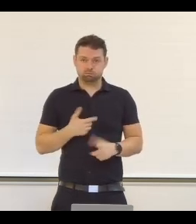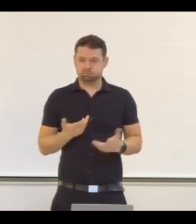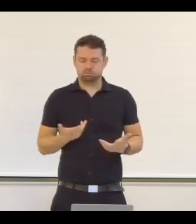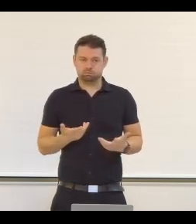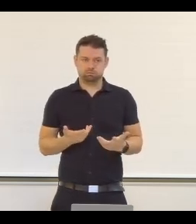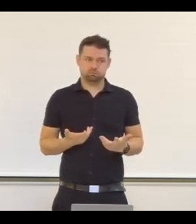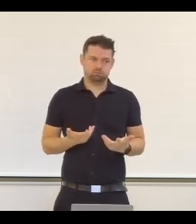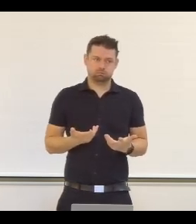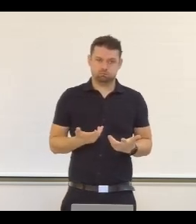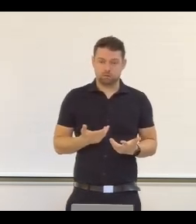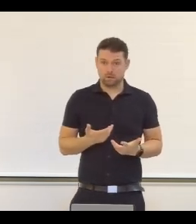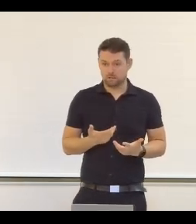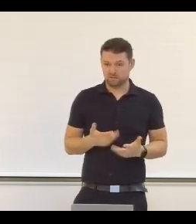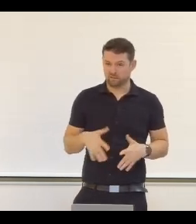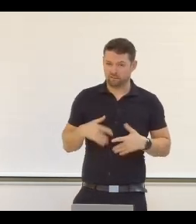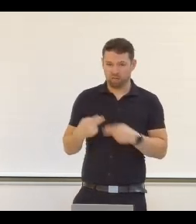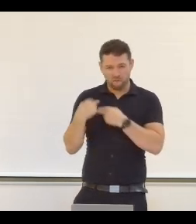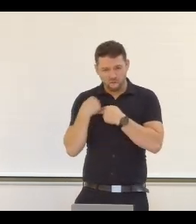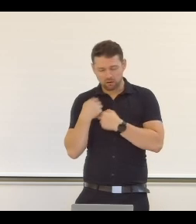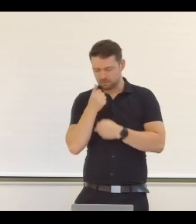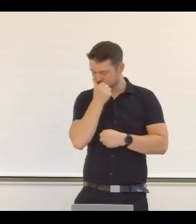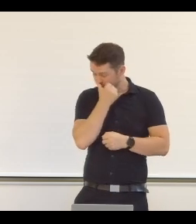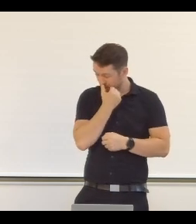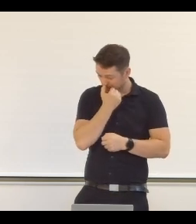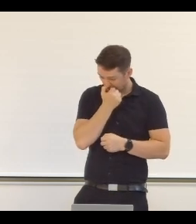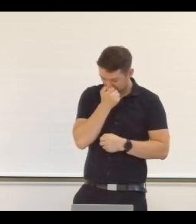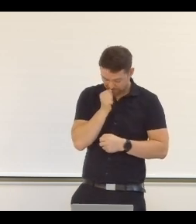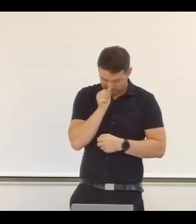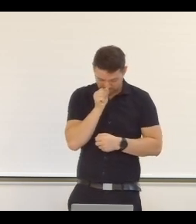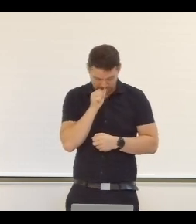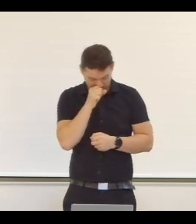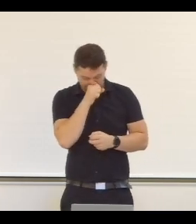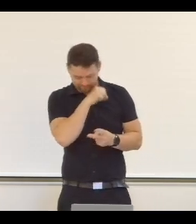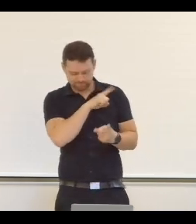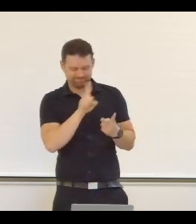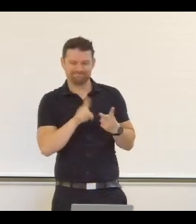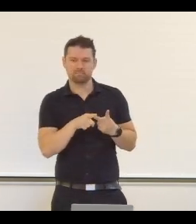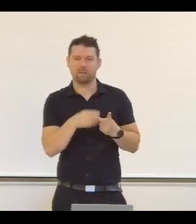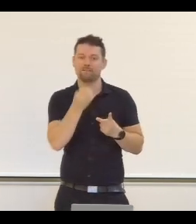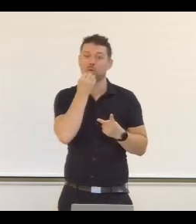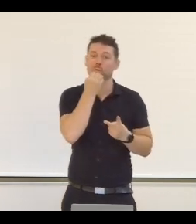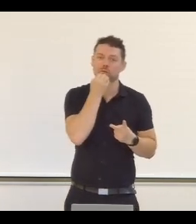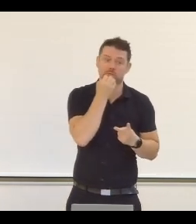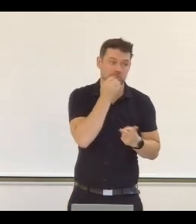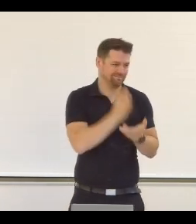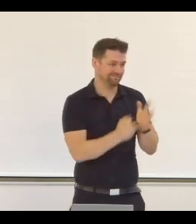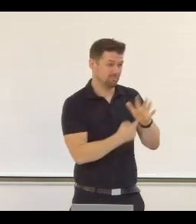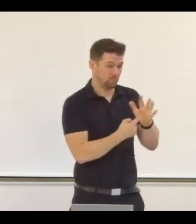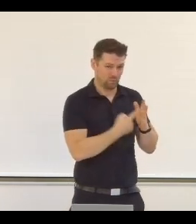was weighing a little bit on the shoulders. The second reason was food. Food is important. We all know